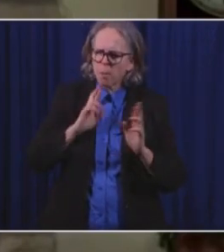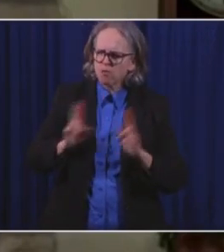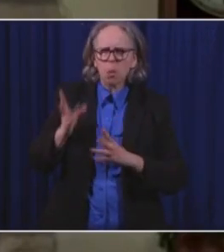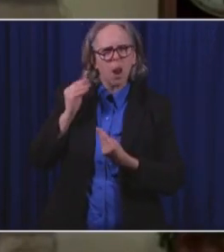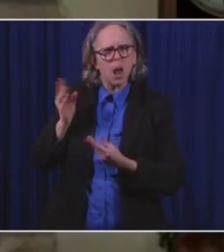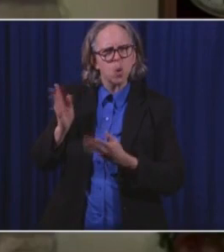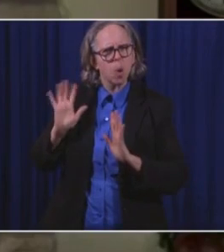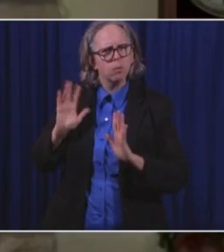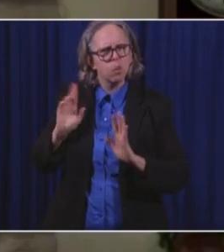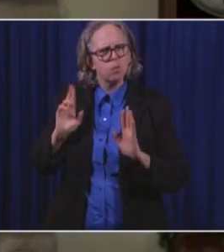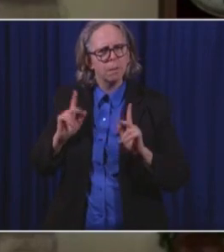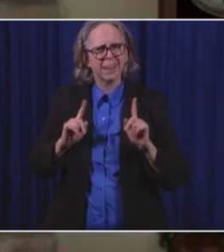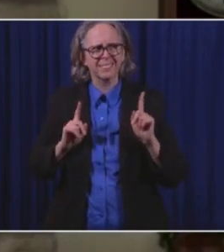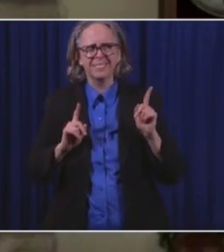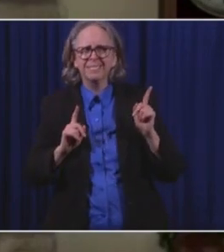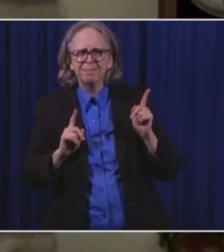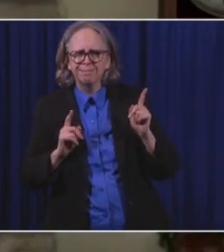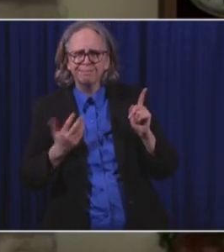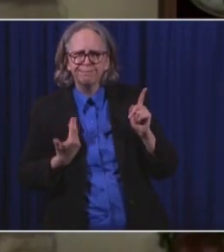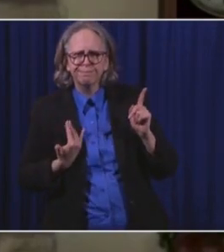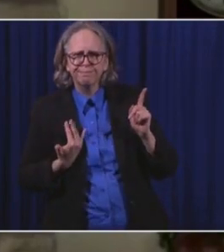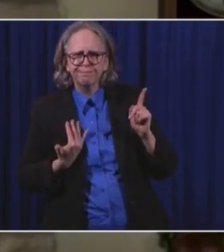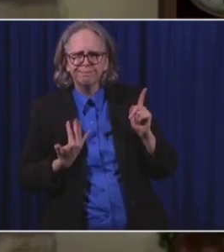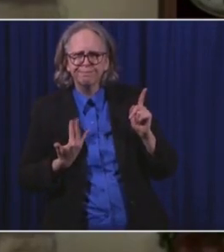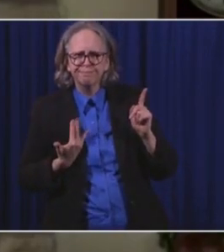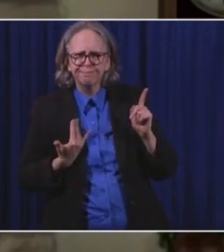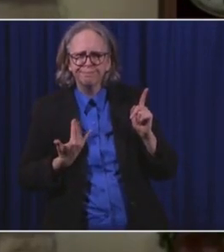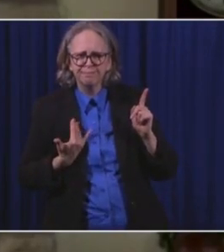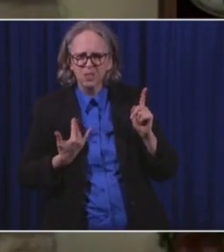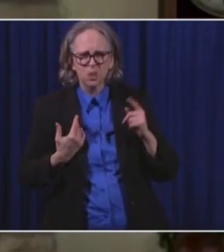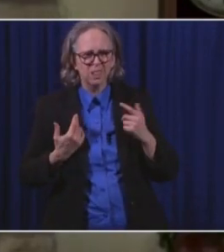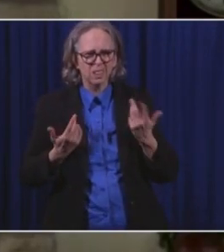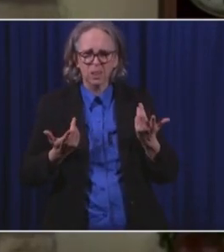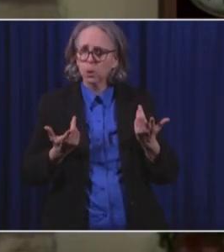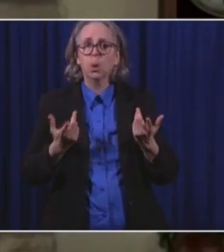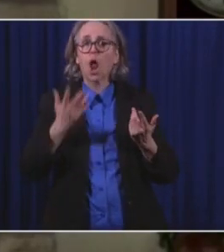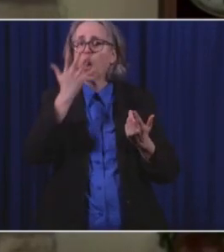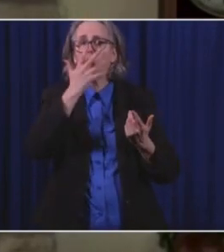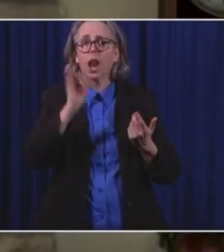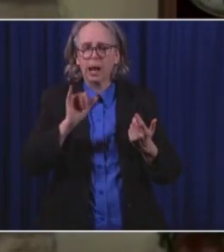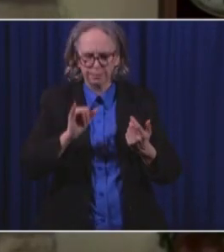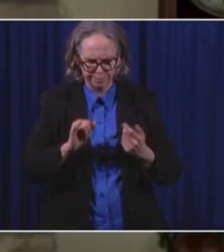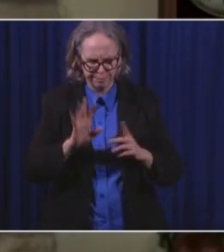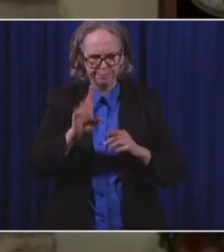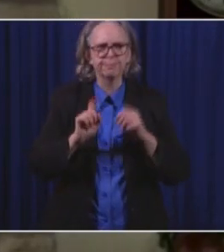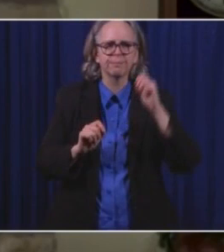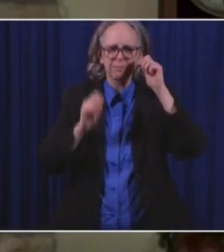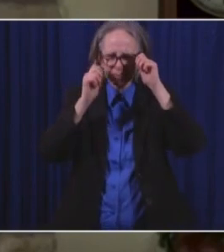What you will see happen first is that where the federal government